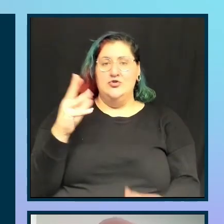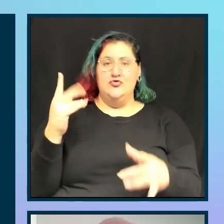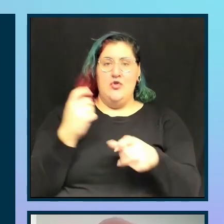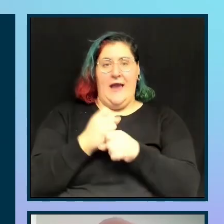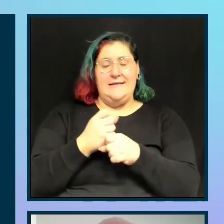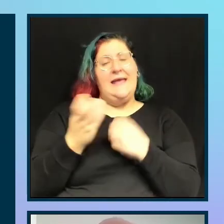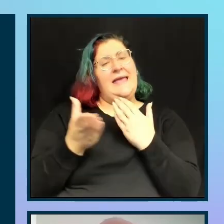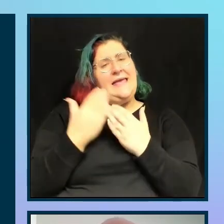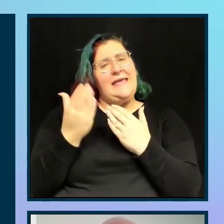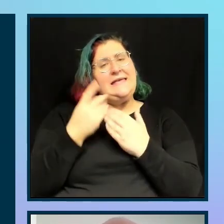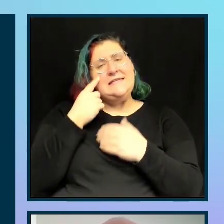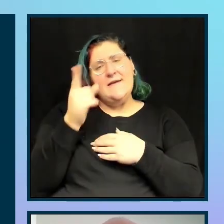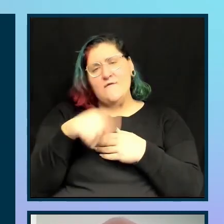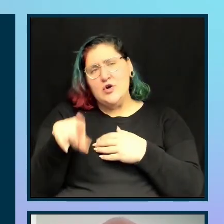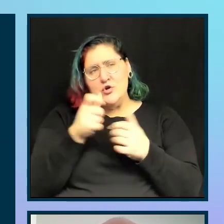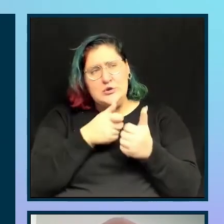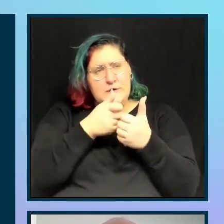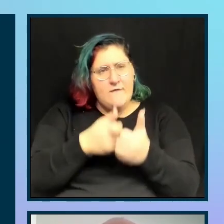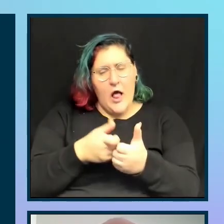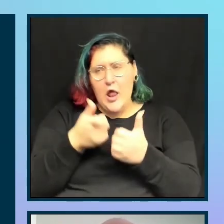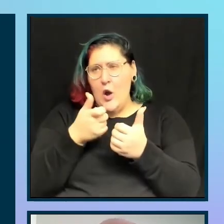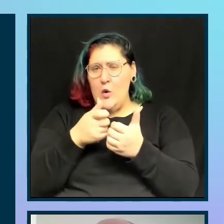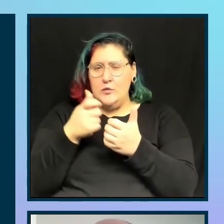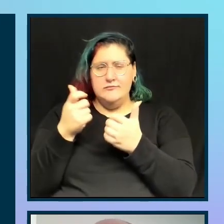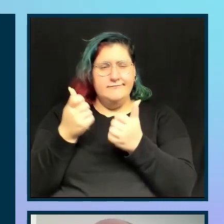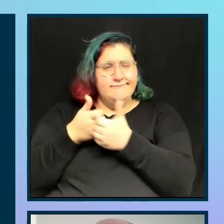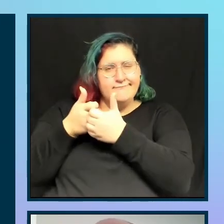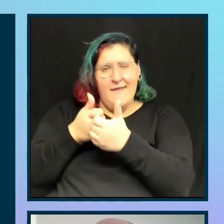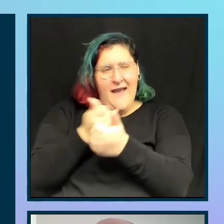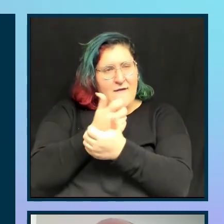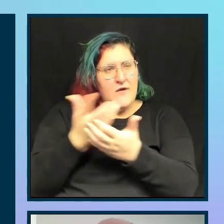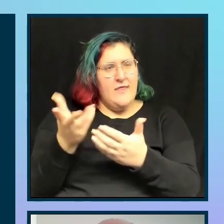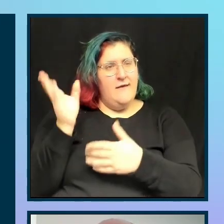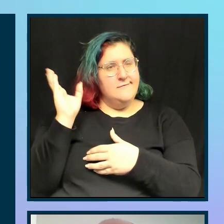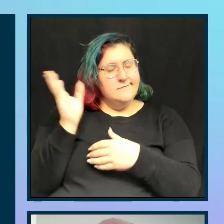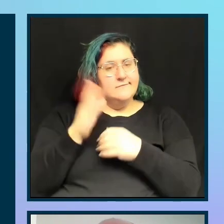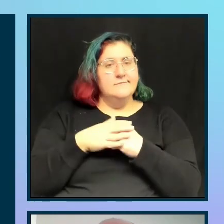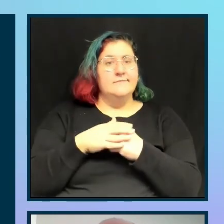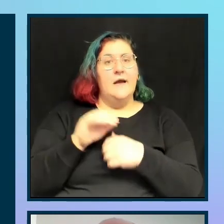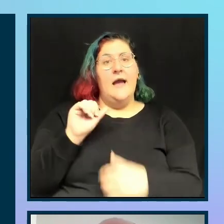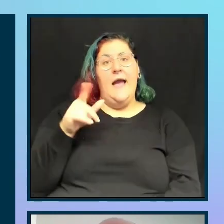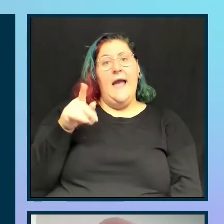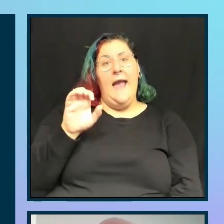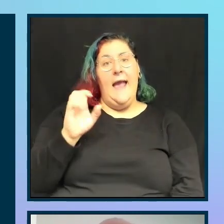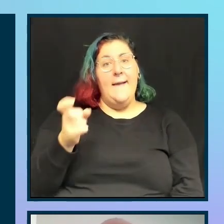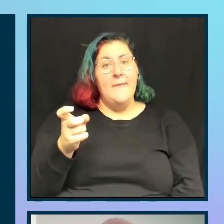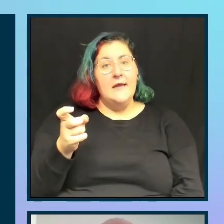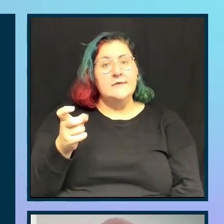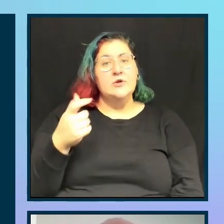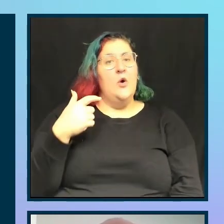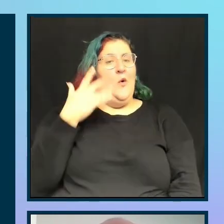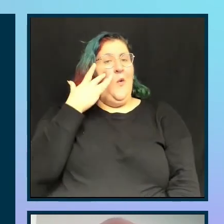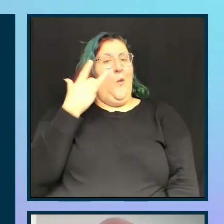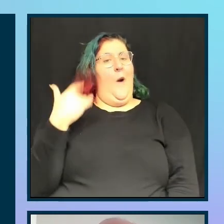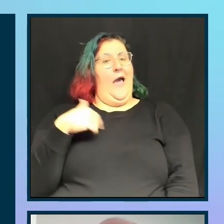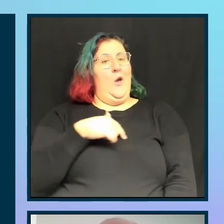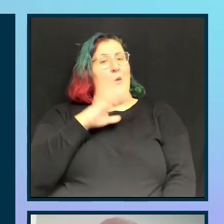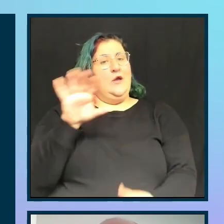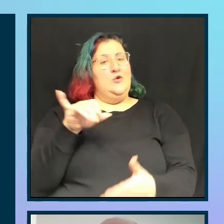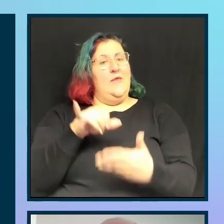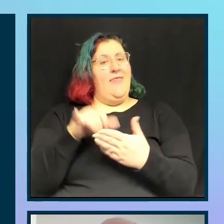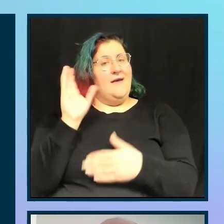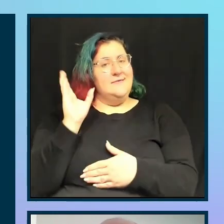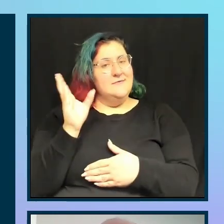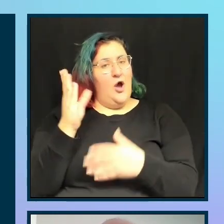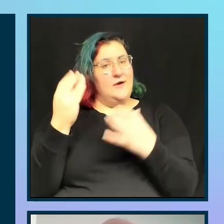track and follow when you do receive the presentation. A little bit about Apex in terms of background, about why we're doing this sort of a talk here